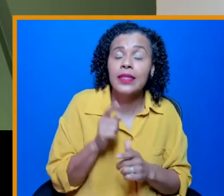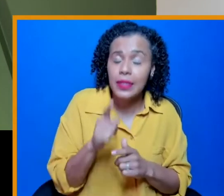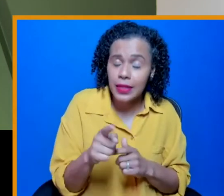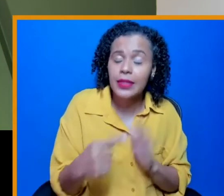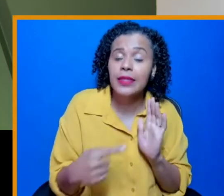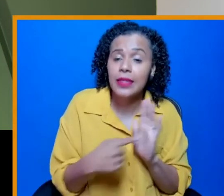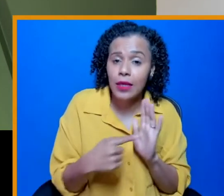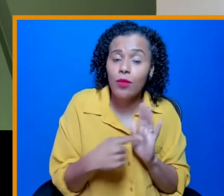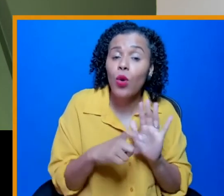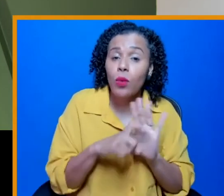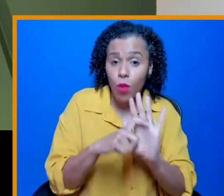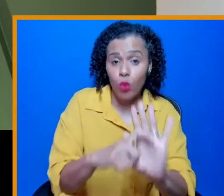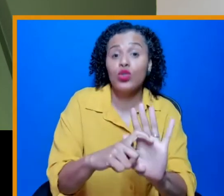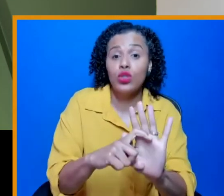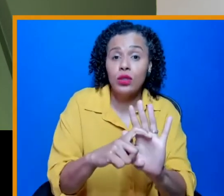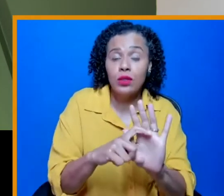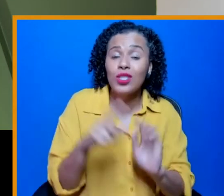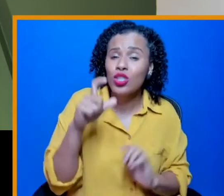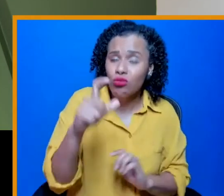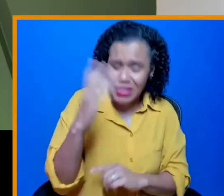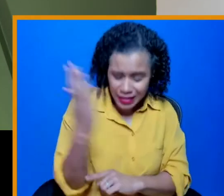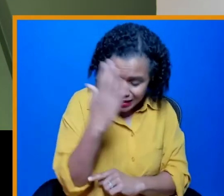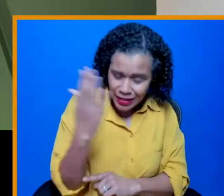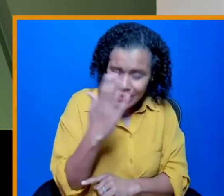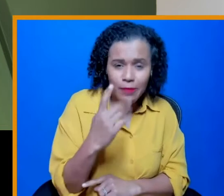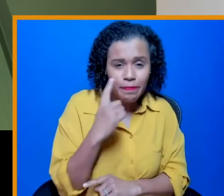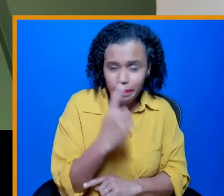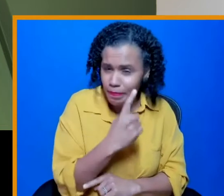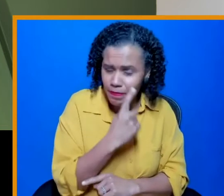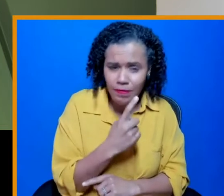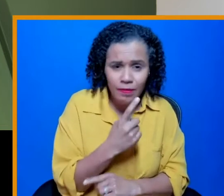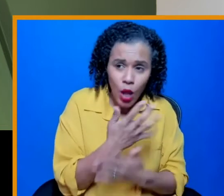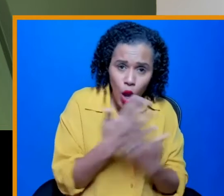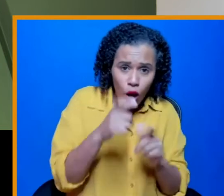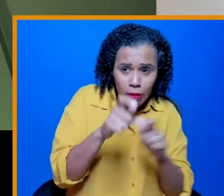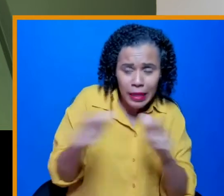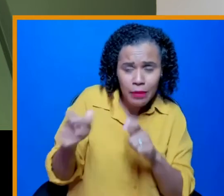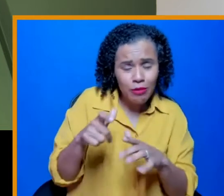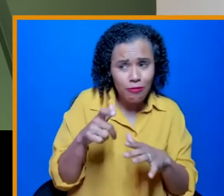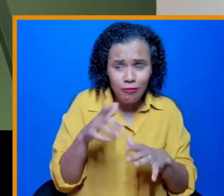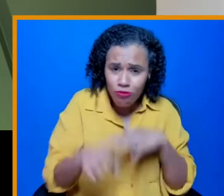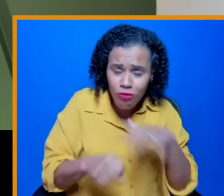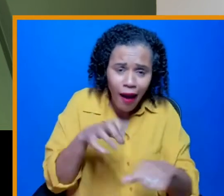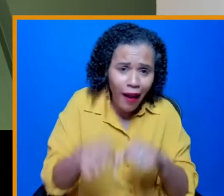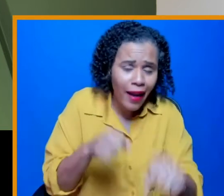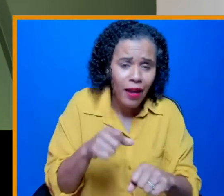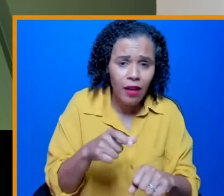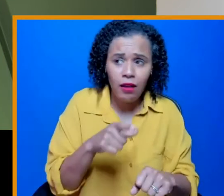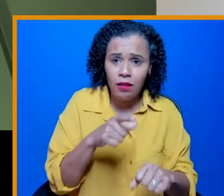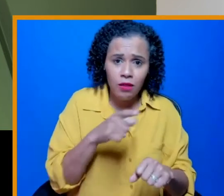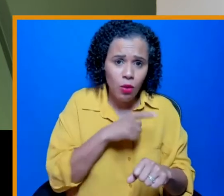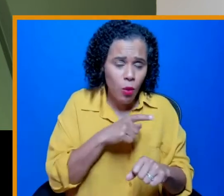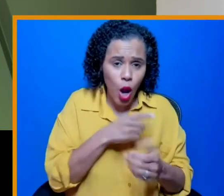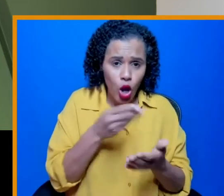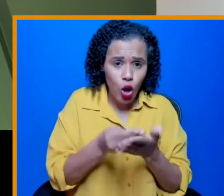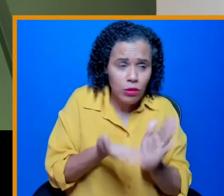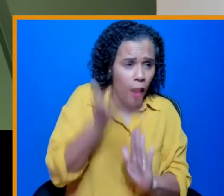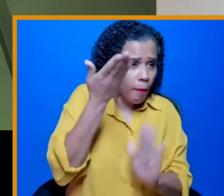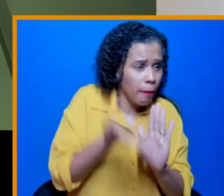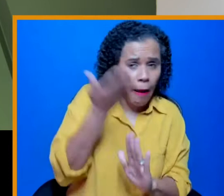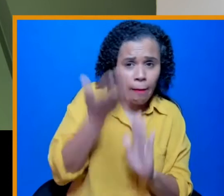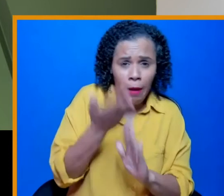and Christine's speech outlined the dire straits that many people are now finding themselves in as costs rise in so many areas.